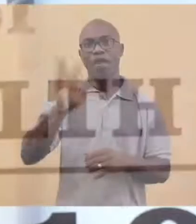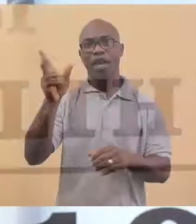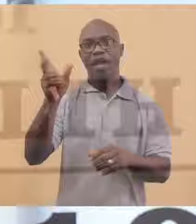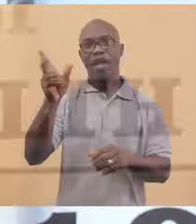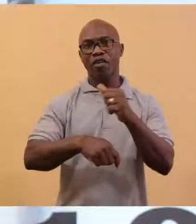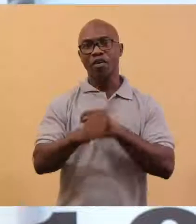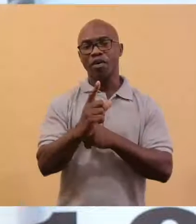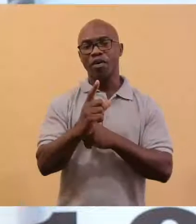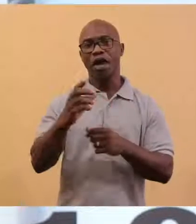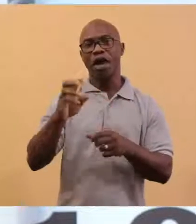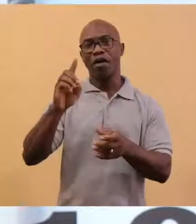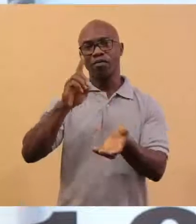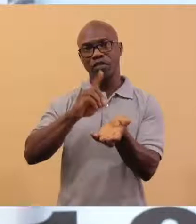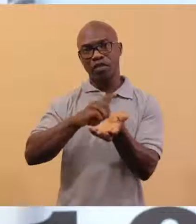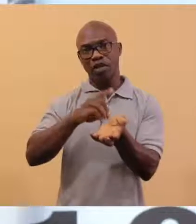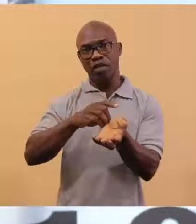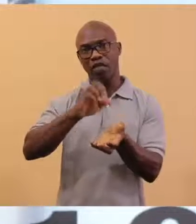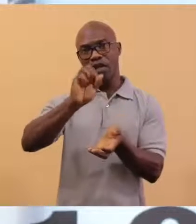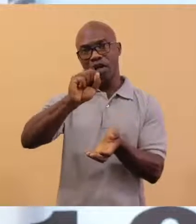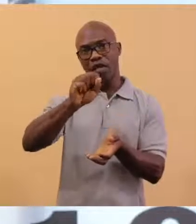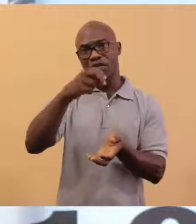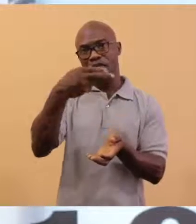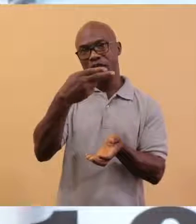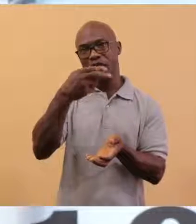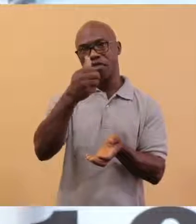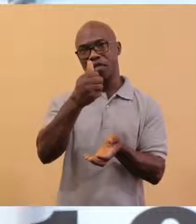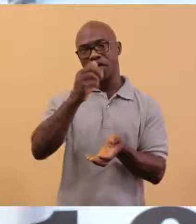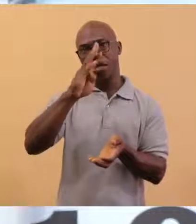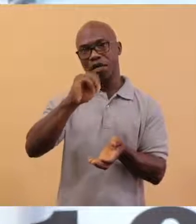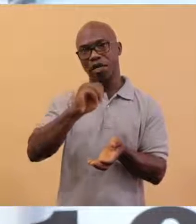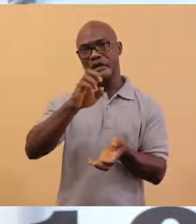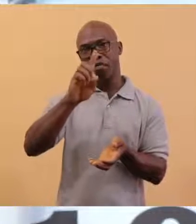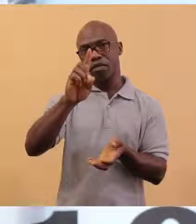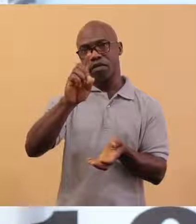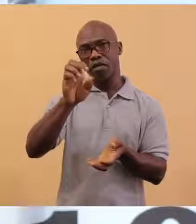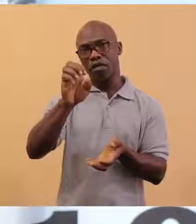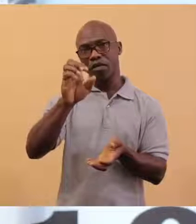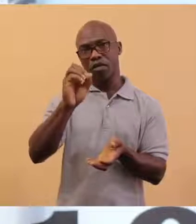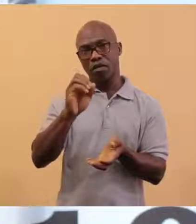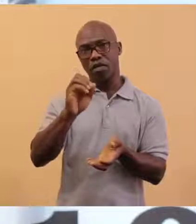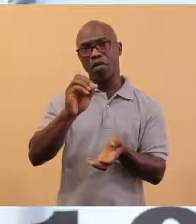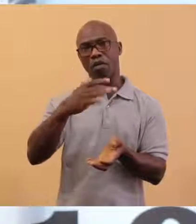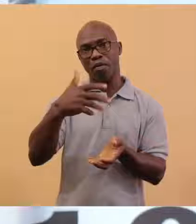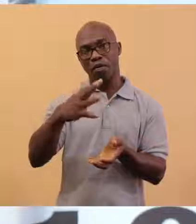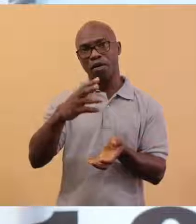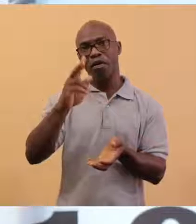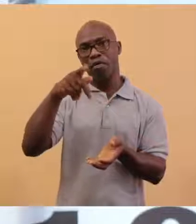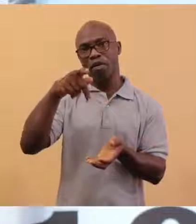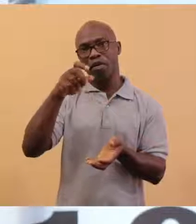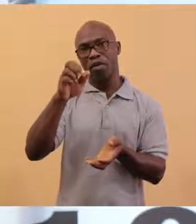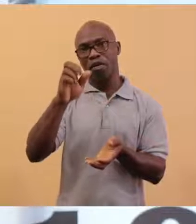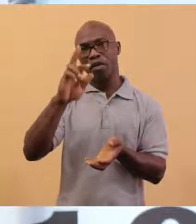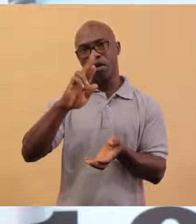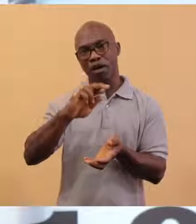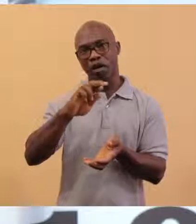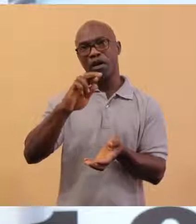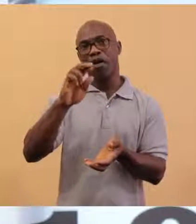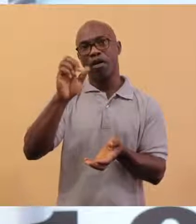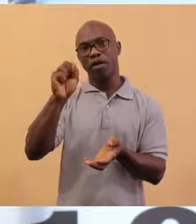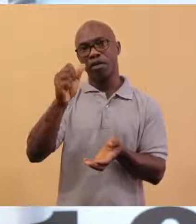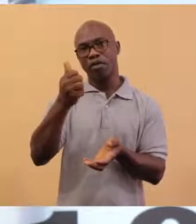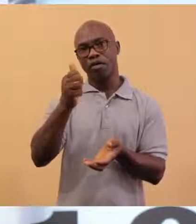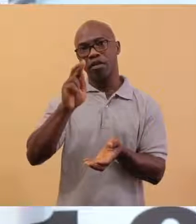everyone. I'm Dr. Shamdeo Pusad, Chief Medical Officer, and thank you for joining me for today's